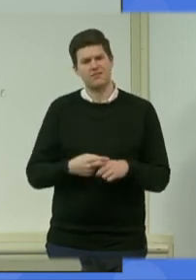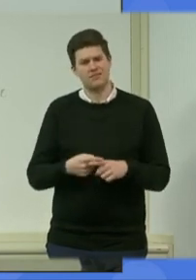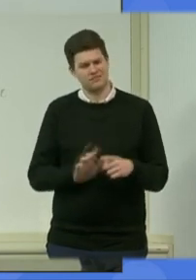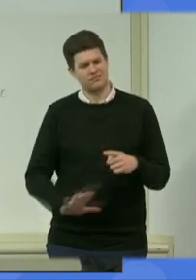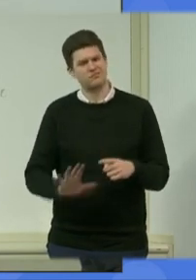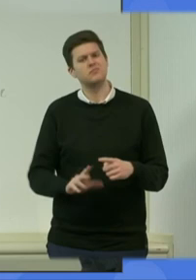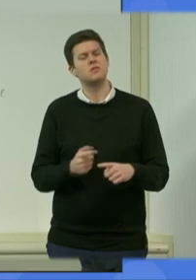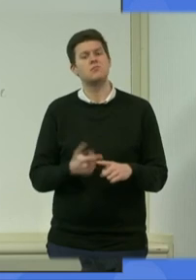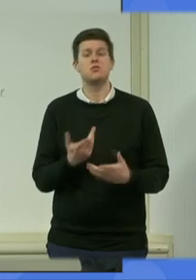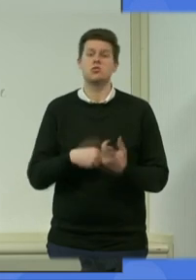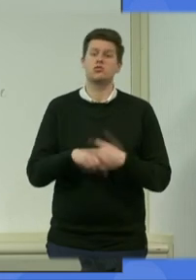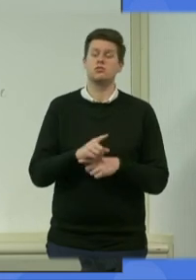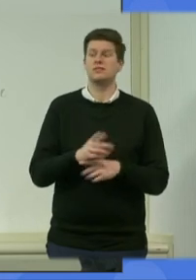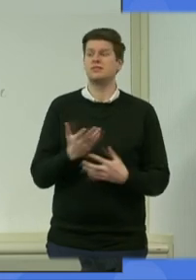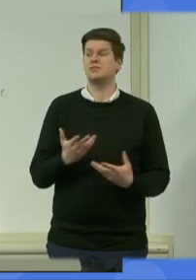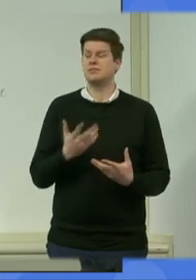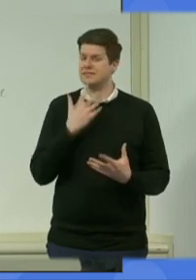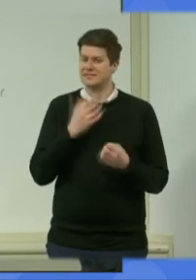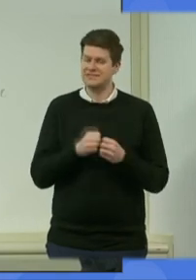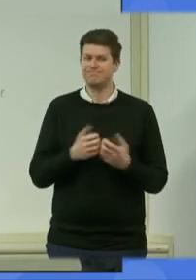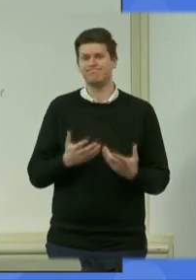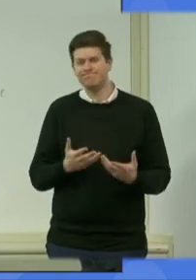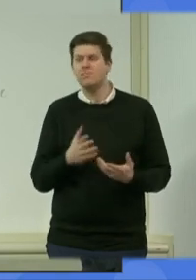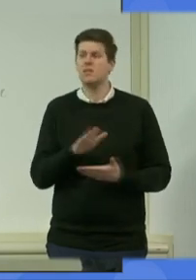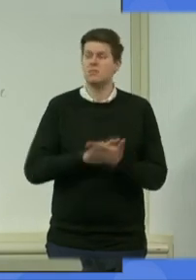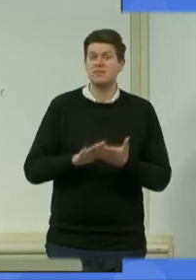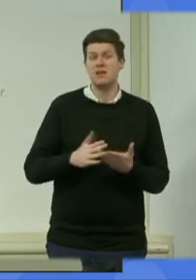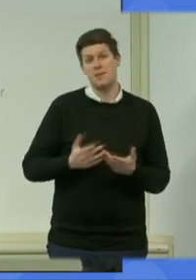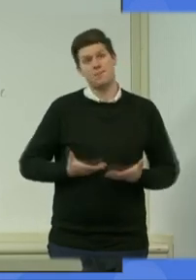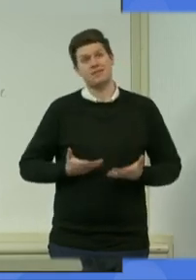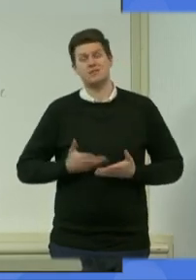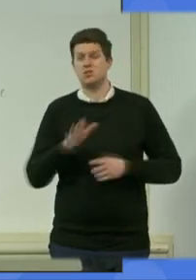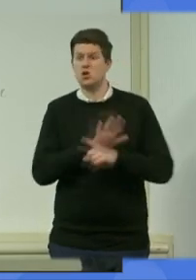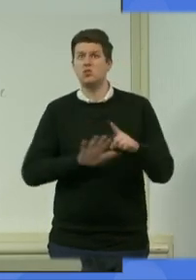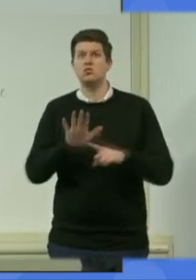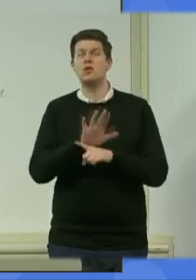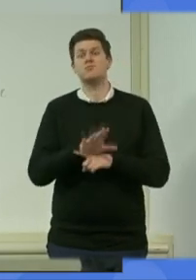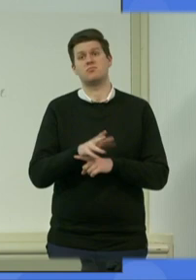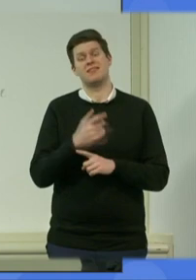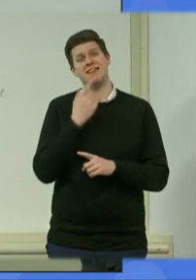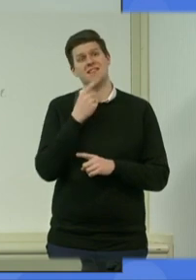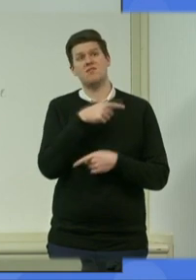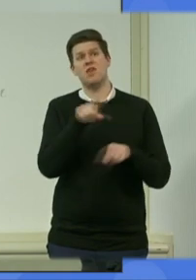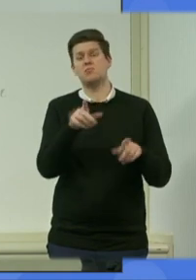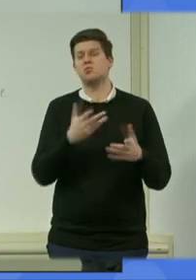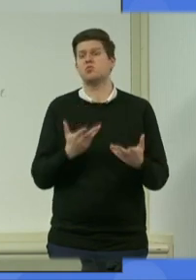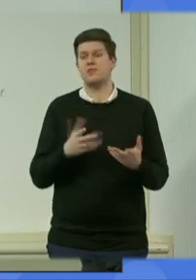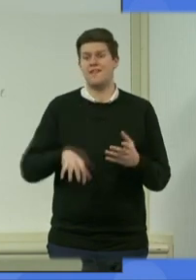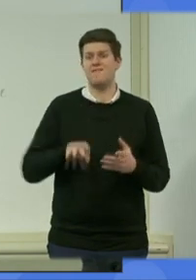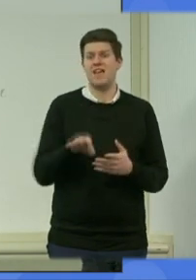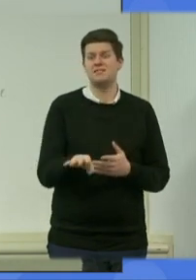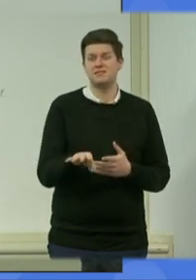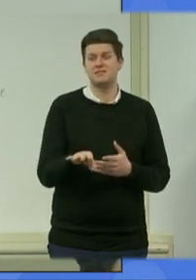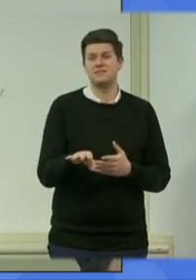that's a case that that's going to make it easier for a business operating across the UK to invest in perhaps the north of England in Sunderland rather than